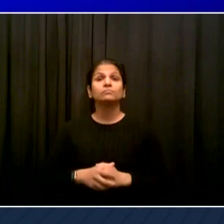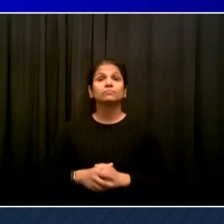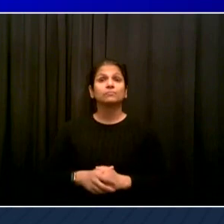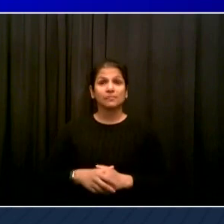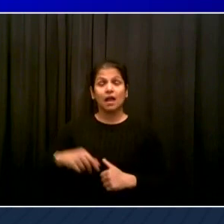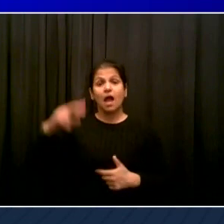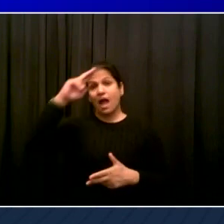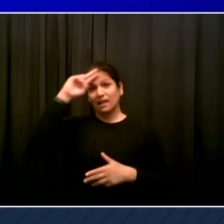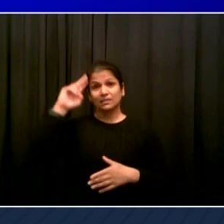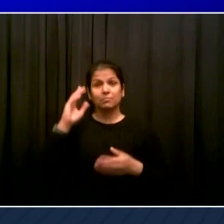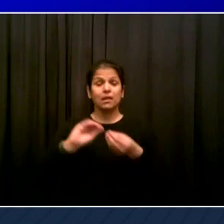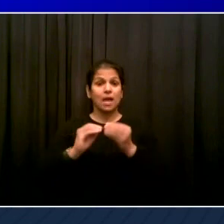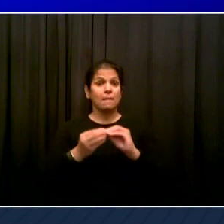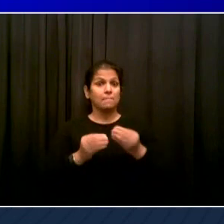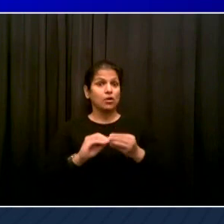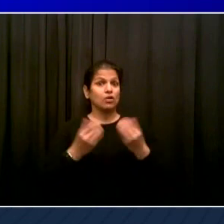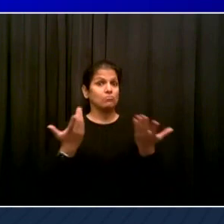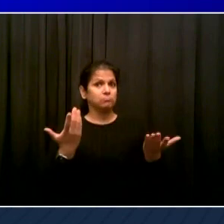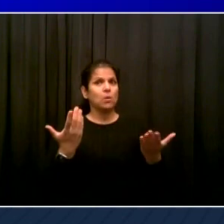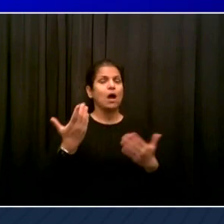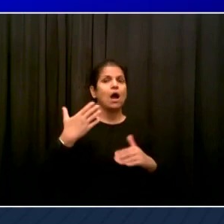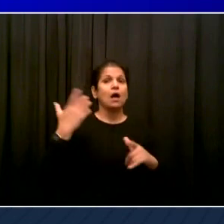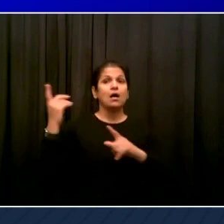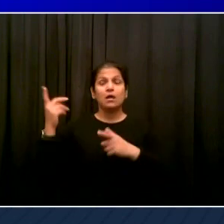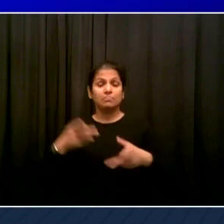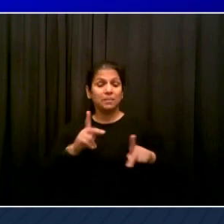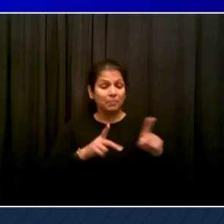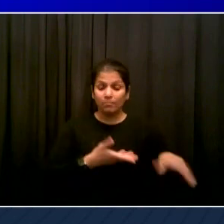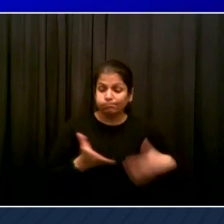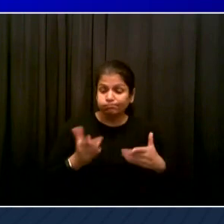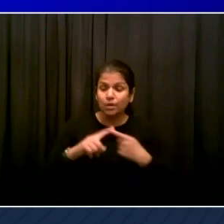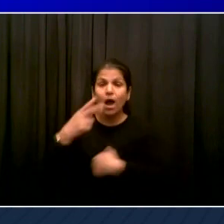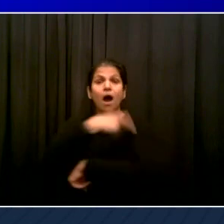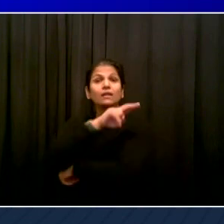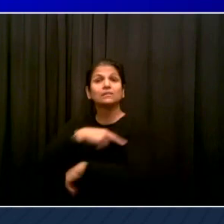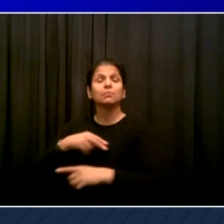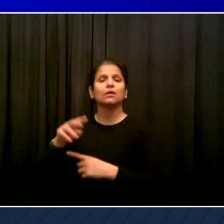Today's report, 238 patients. Confirmed positivity level,